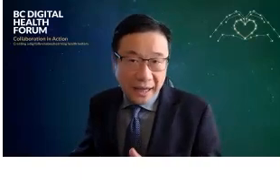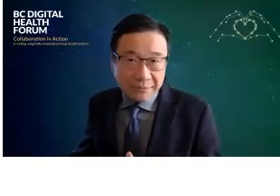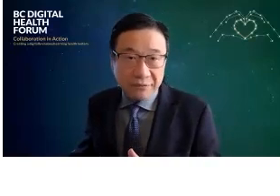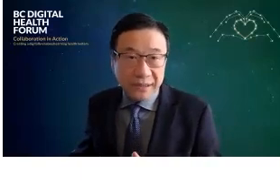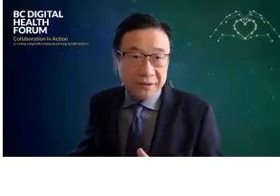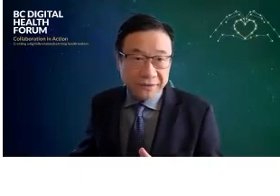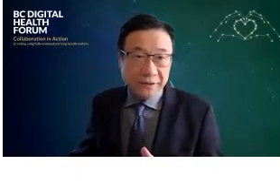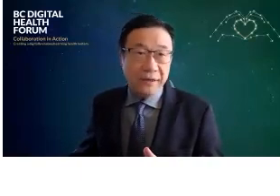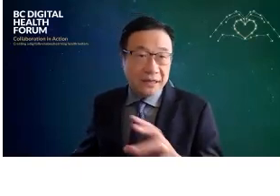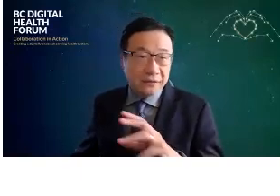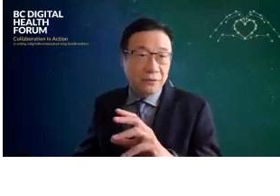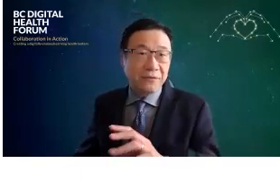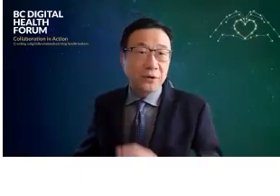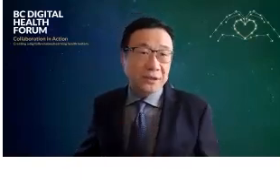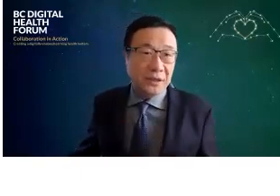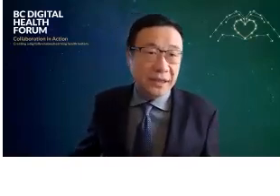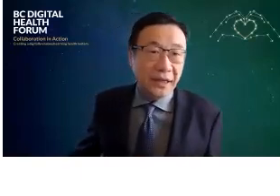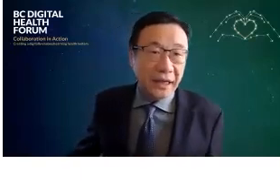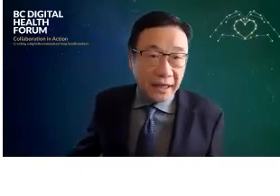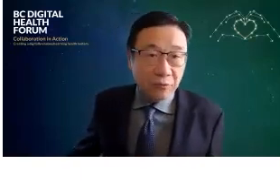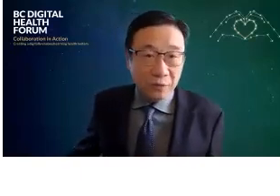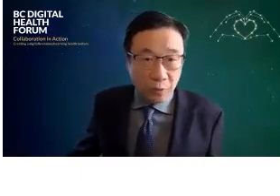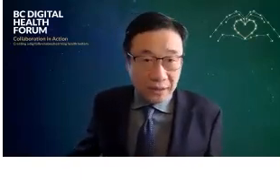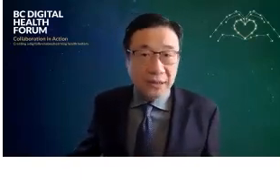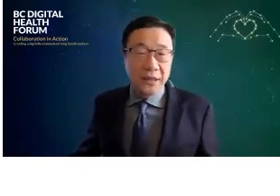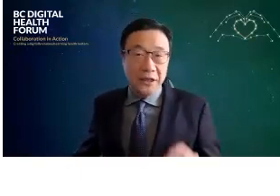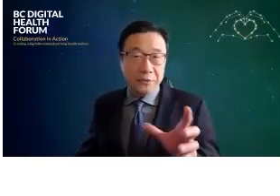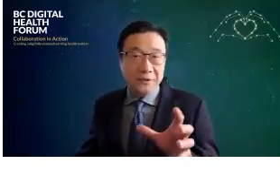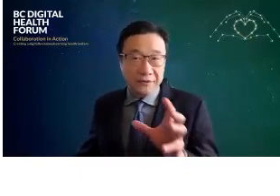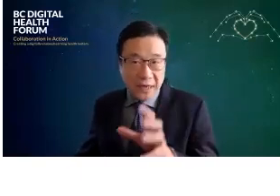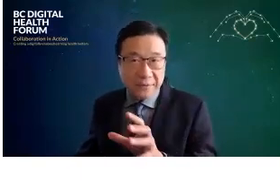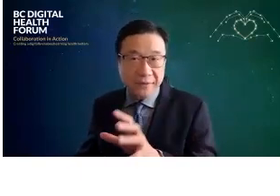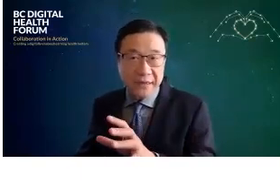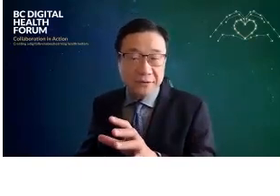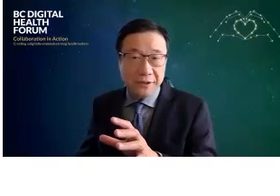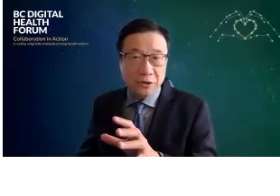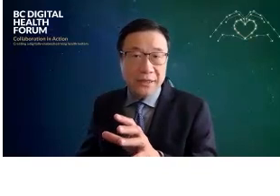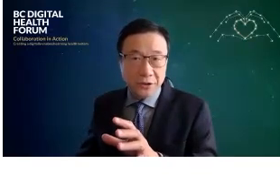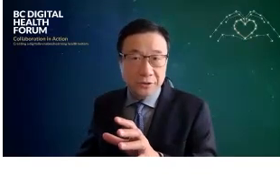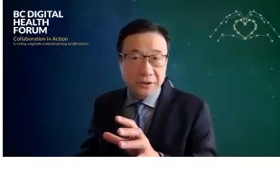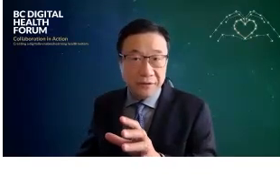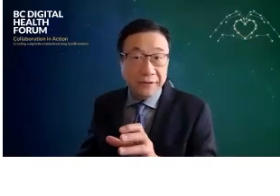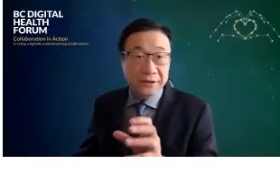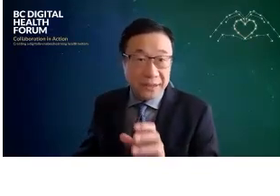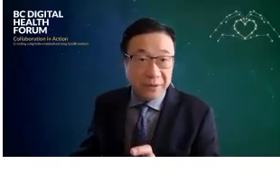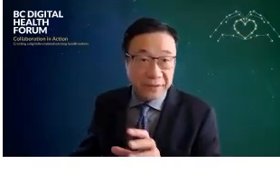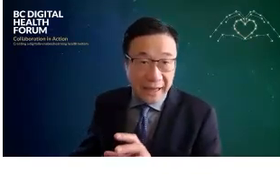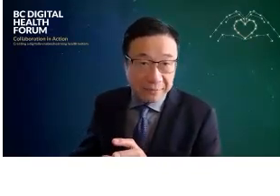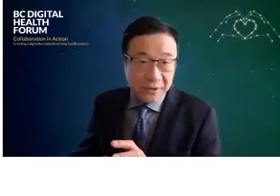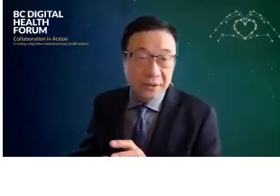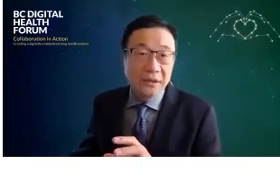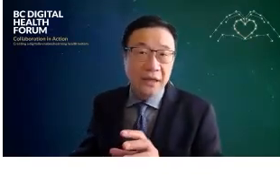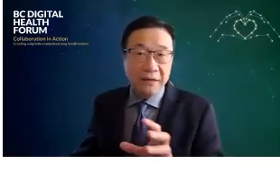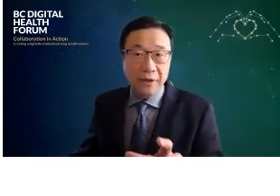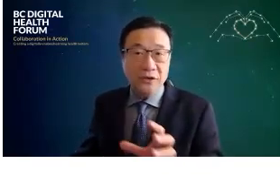the gaps that we need to fill? And then really focus on the 811 in terms of types of things we try to do to fulfill some of the